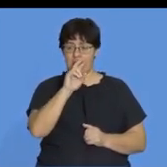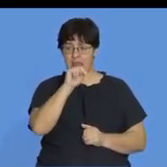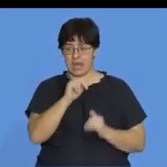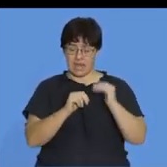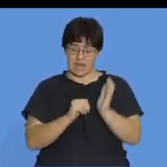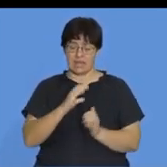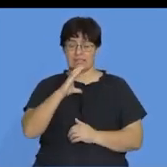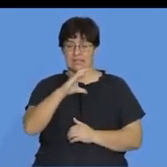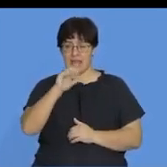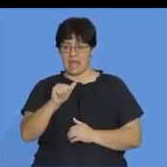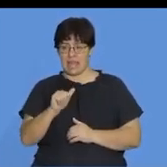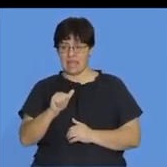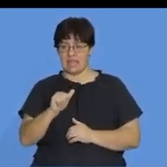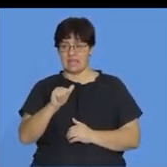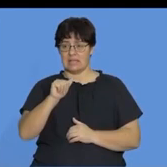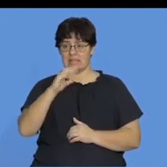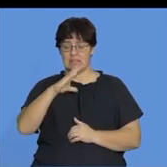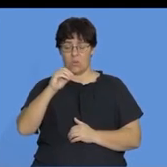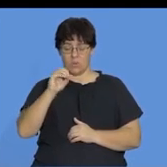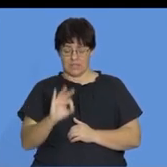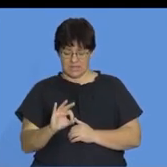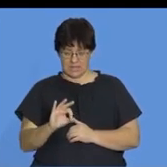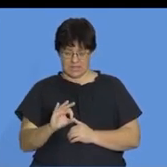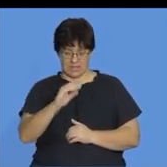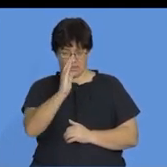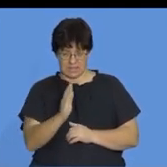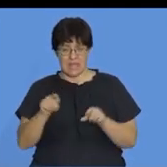carbonate is actually equals to